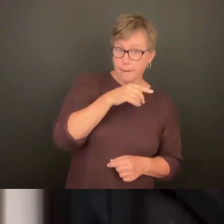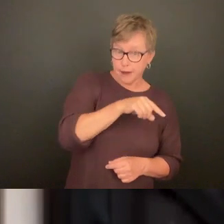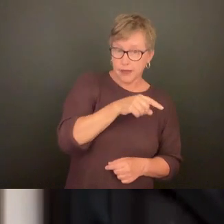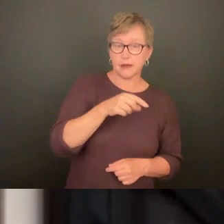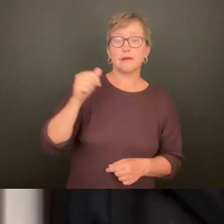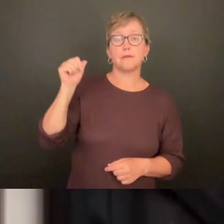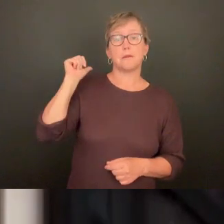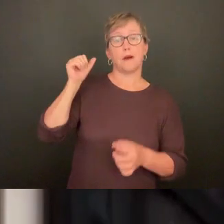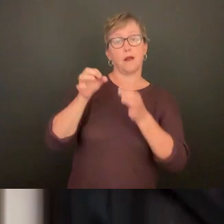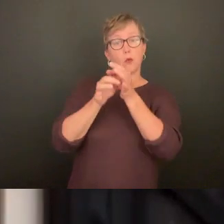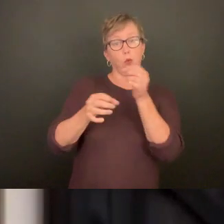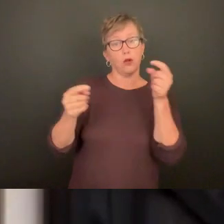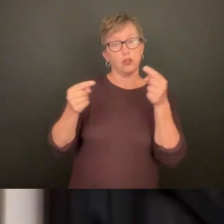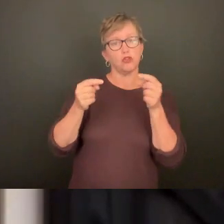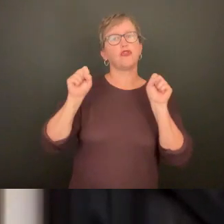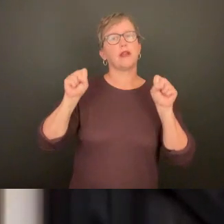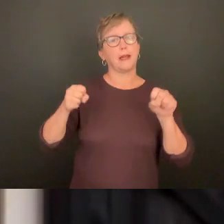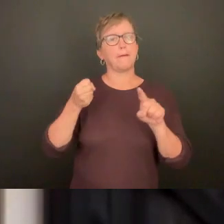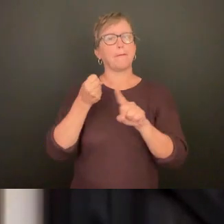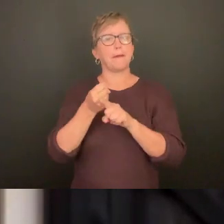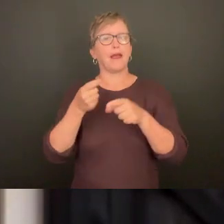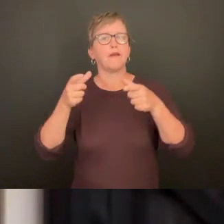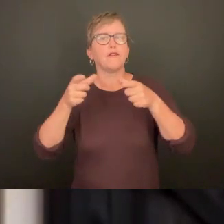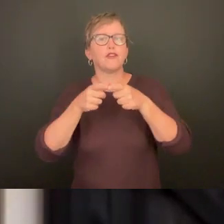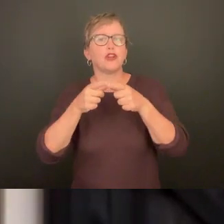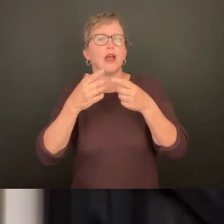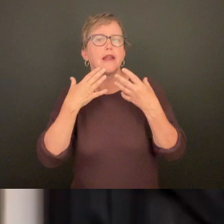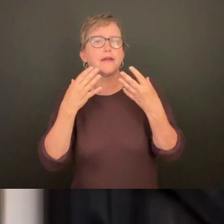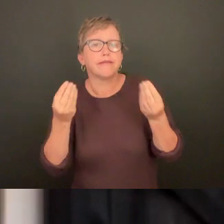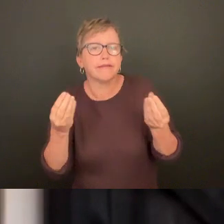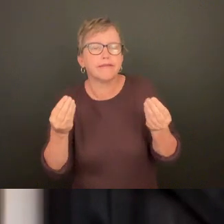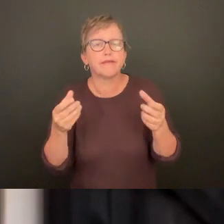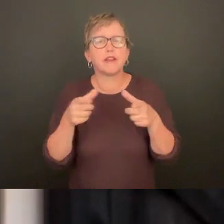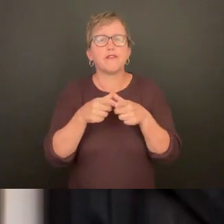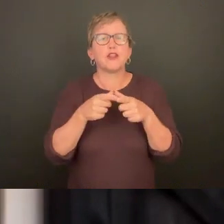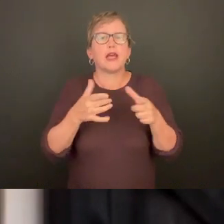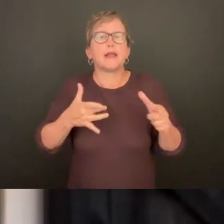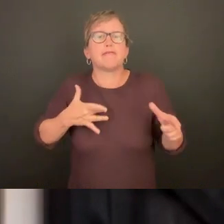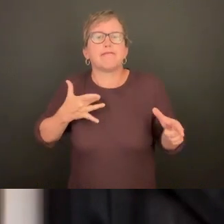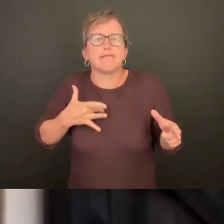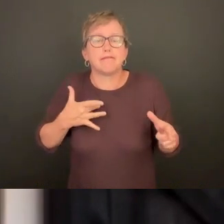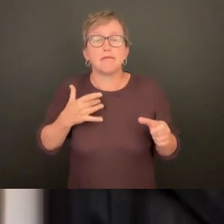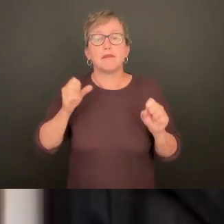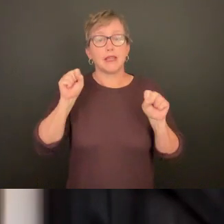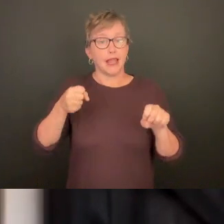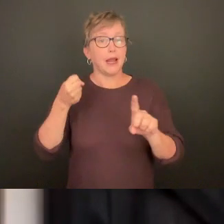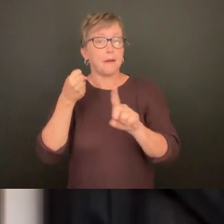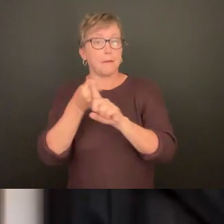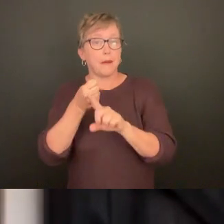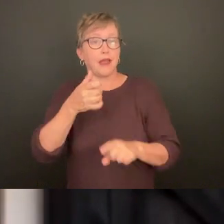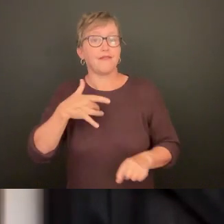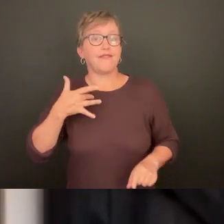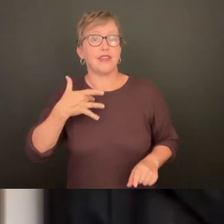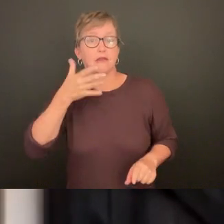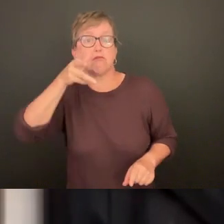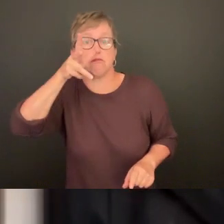triggering ejaculation are located in the spinal cord. Some men are also experiencing changes in intensity and the quality of the